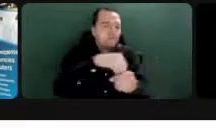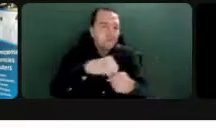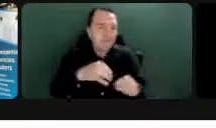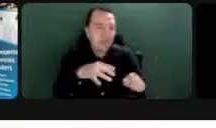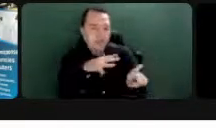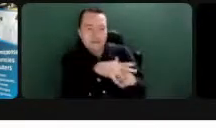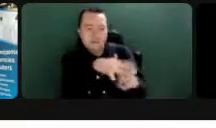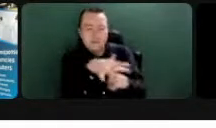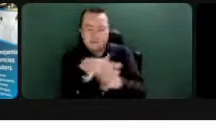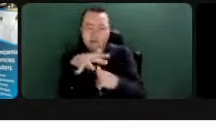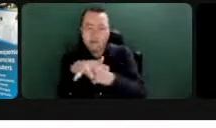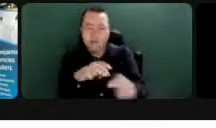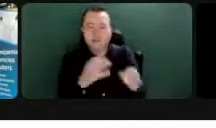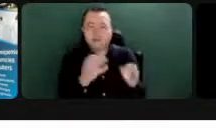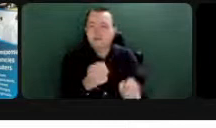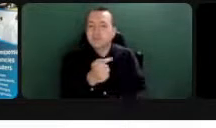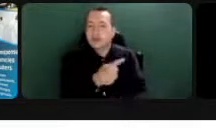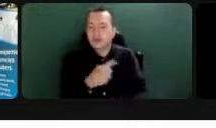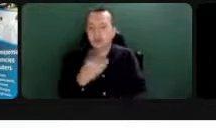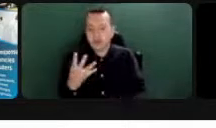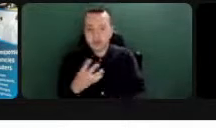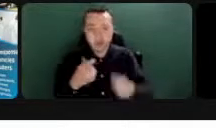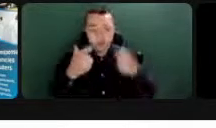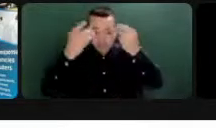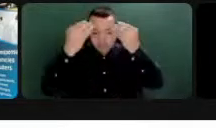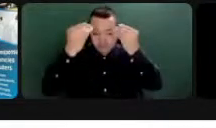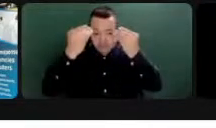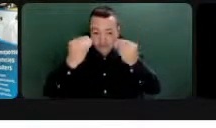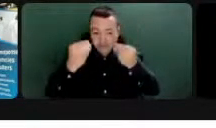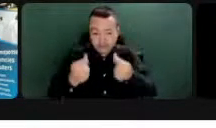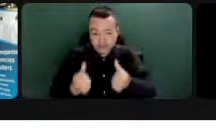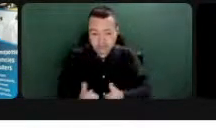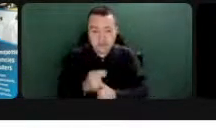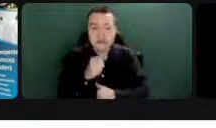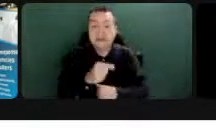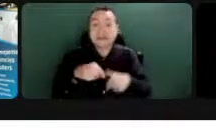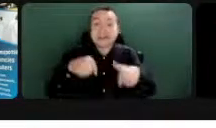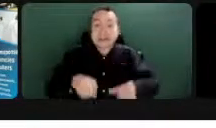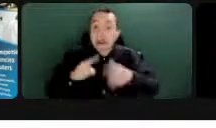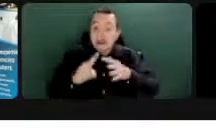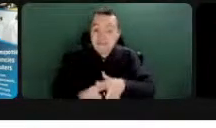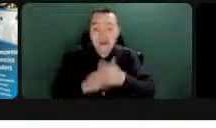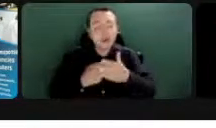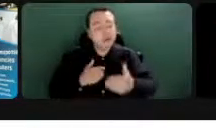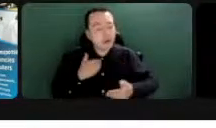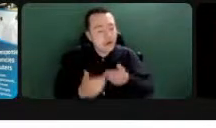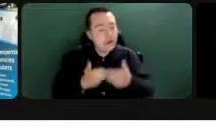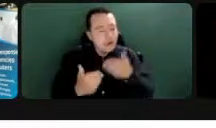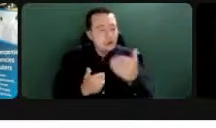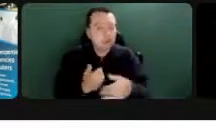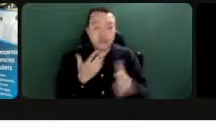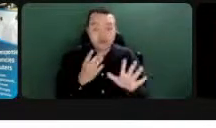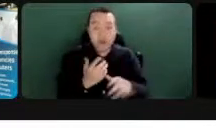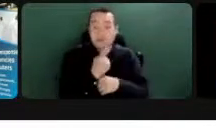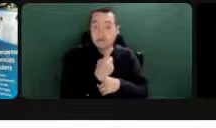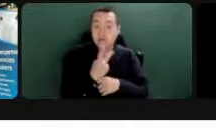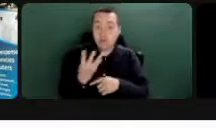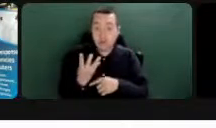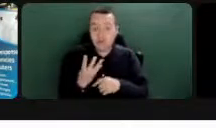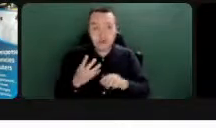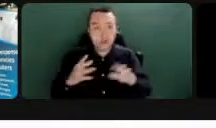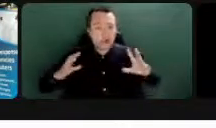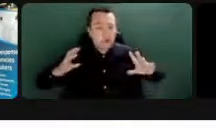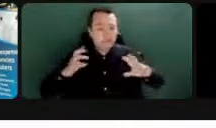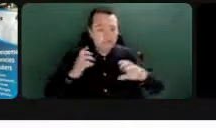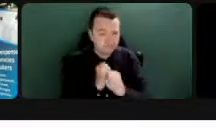the beginning of the journey, 124 summaries there. There will be a need for hundreds of summaries. And